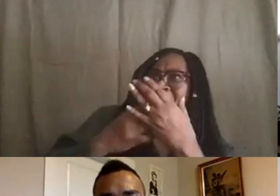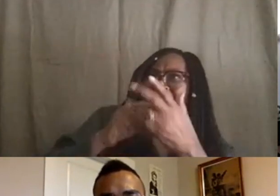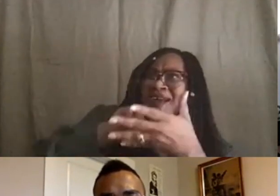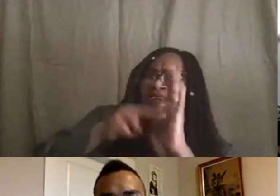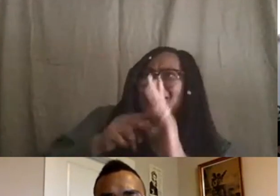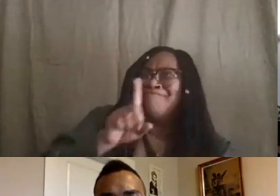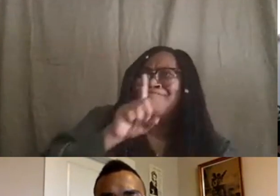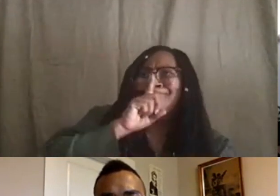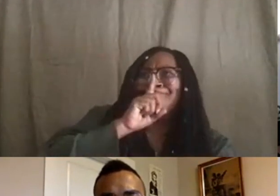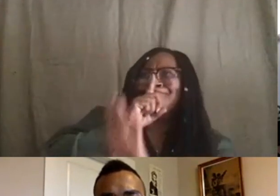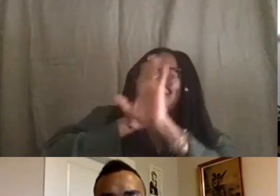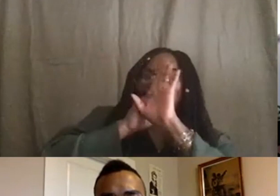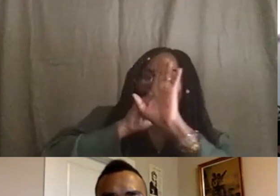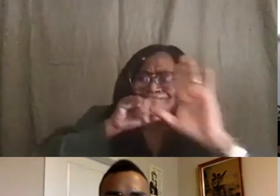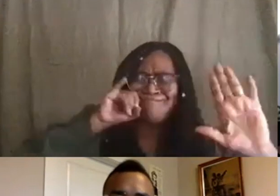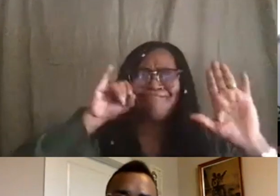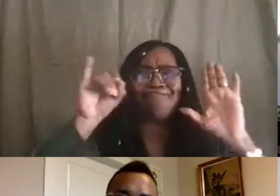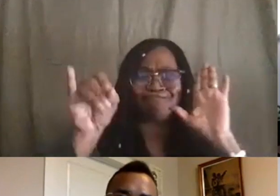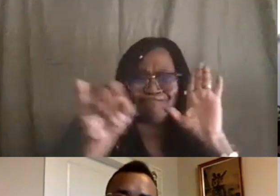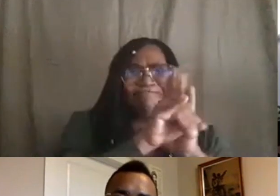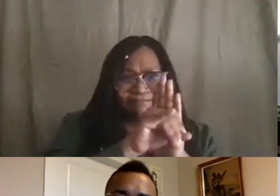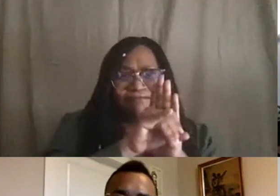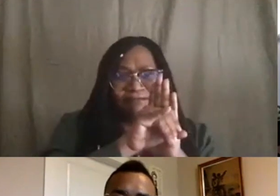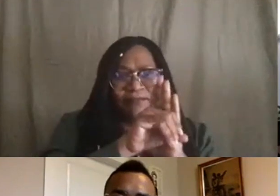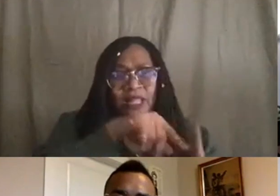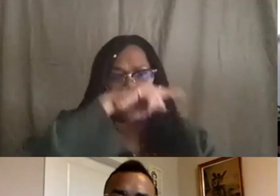and identifying as Black.